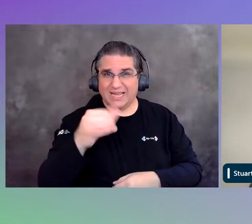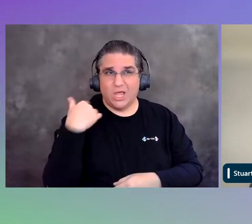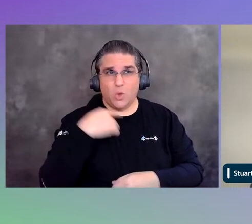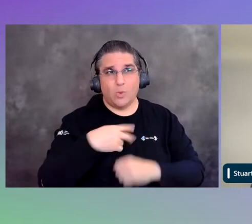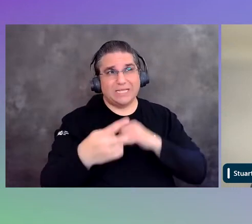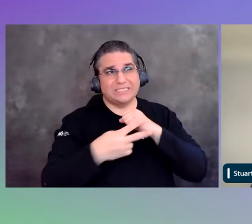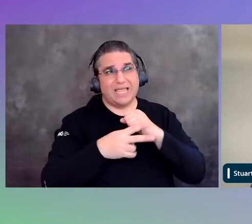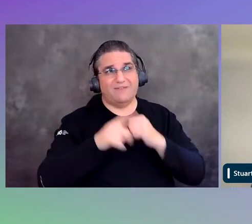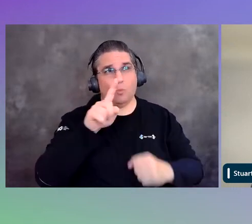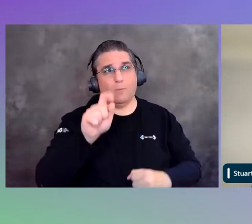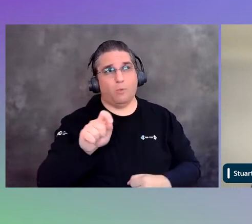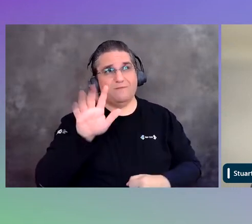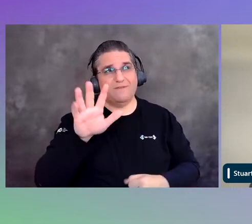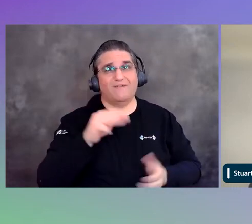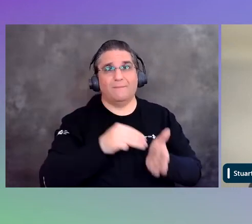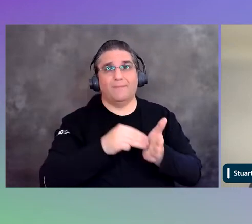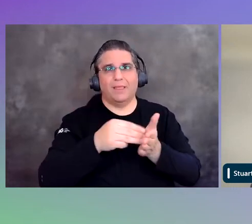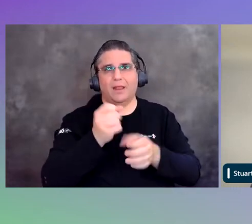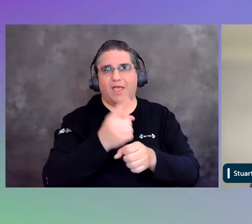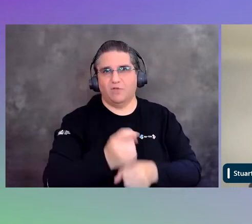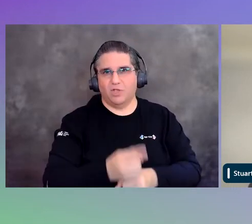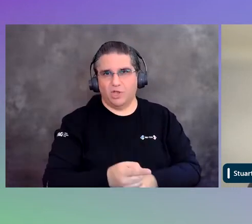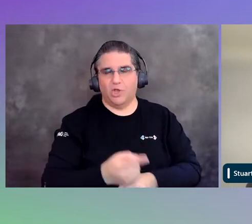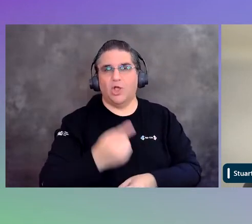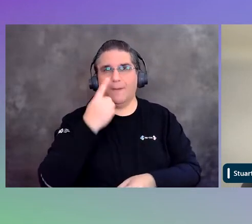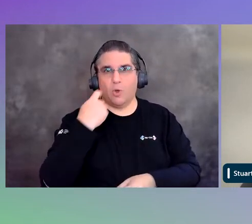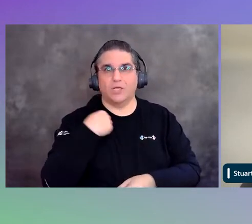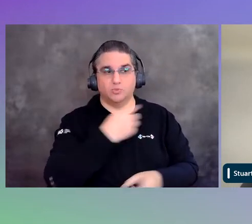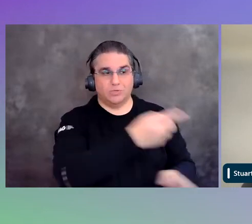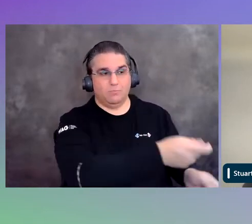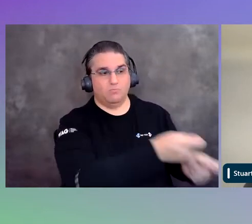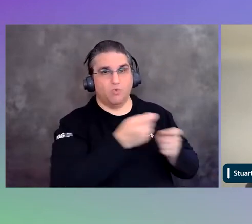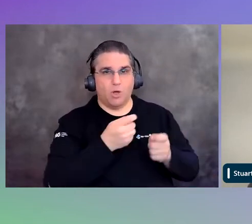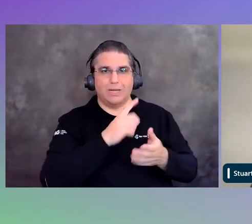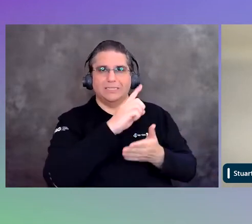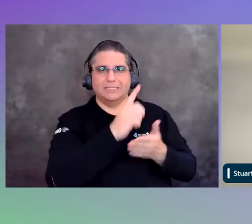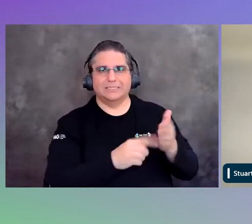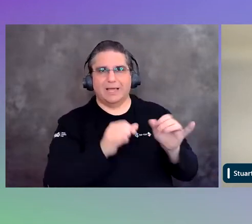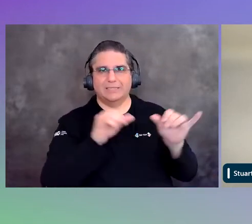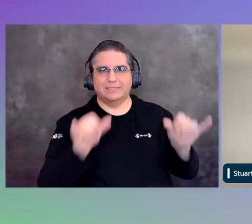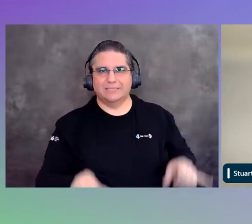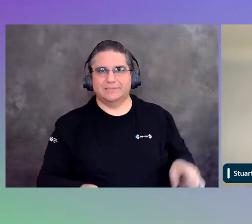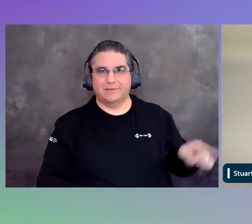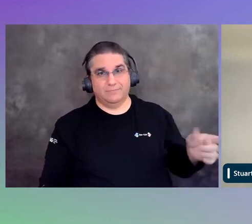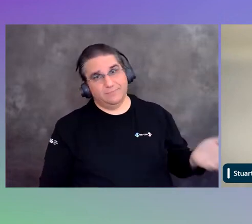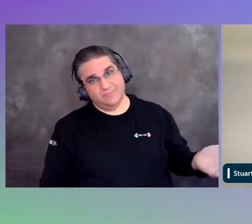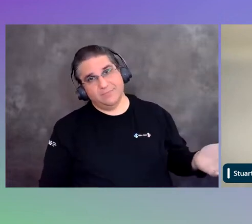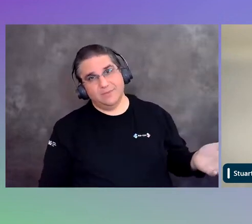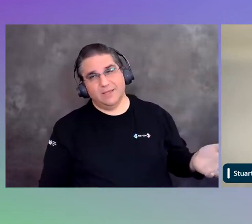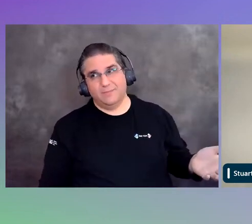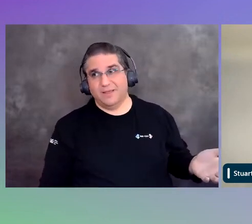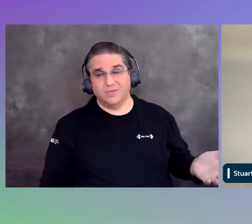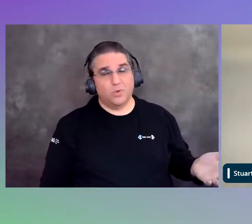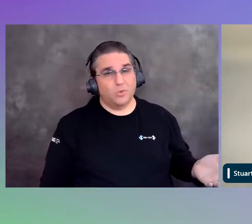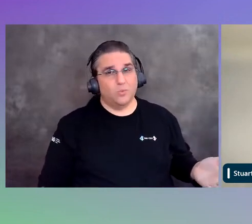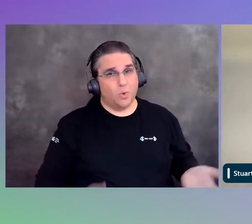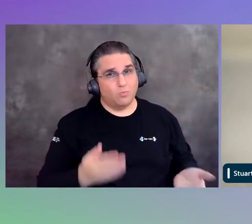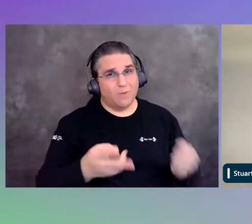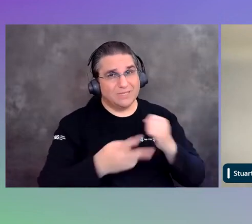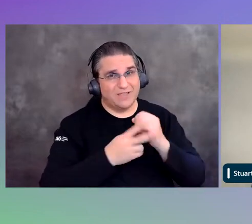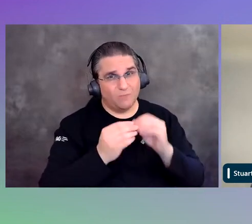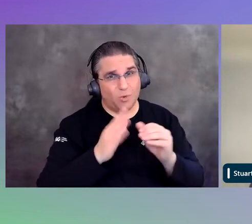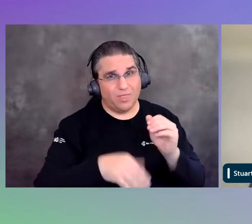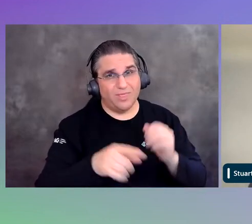each year from bringing in a design system. And that's a very conservative. And you can look at, so if we deliver X amount of